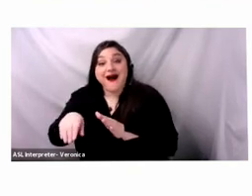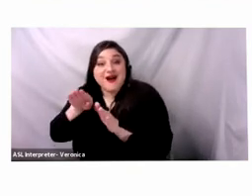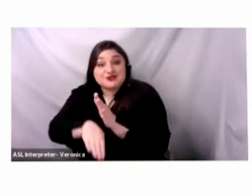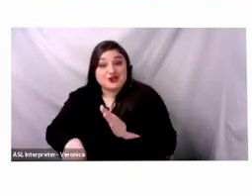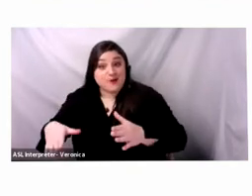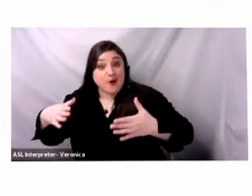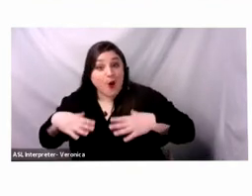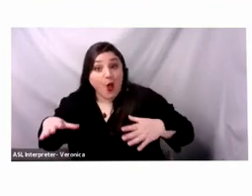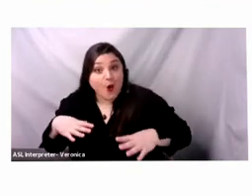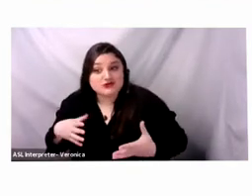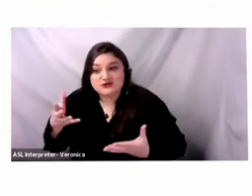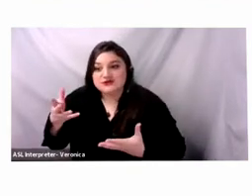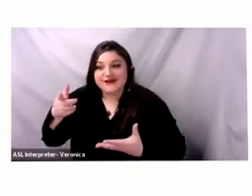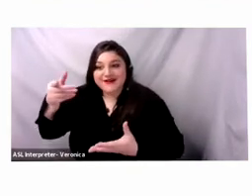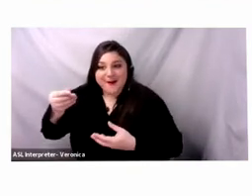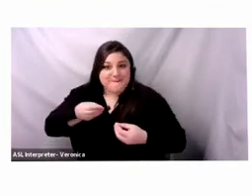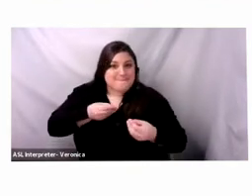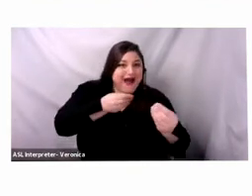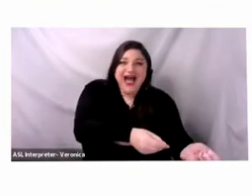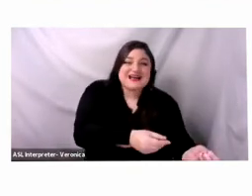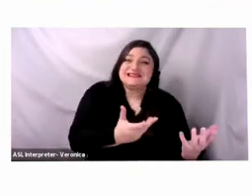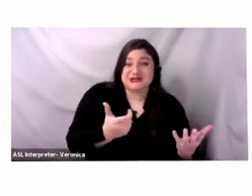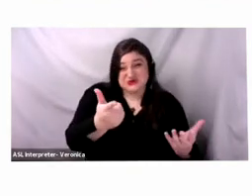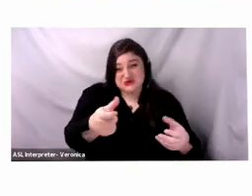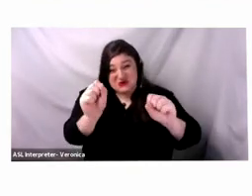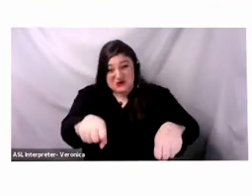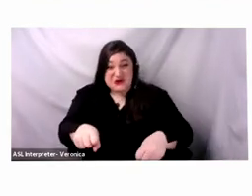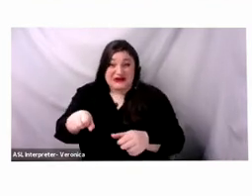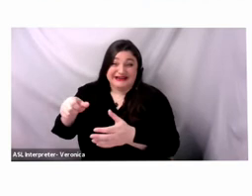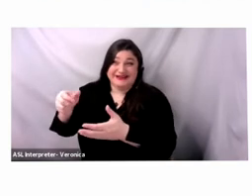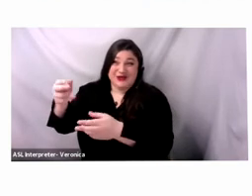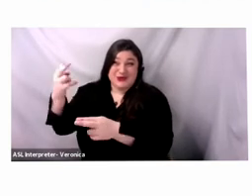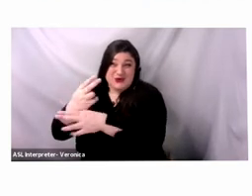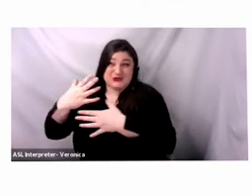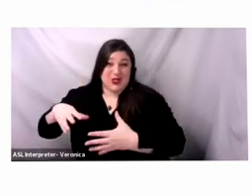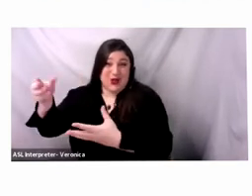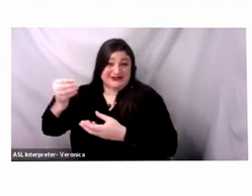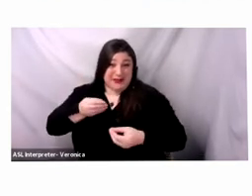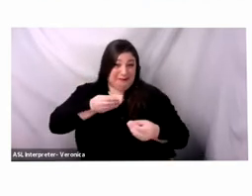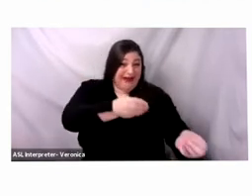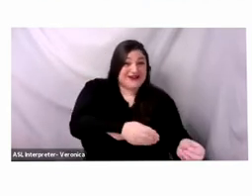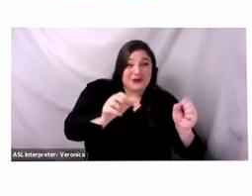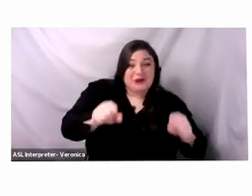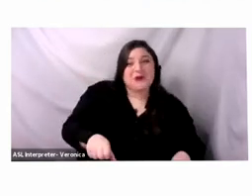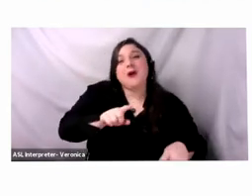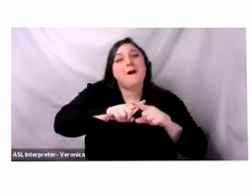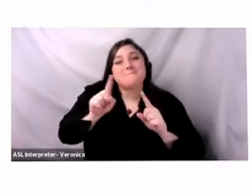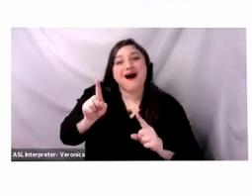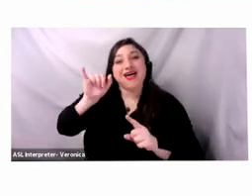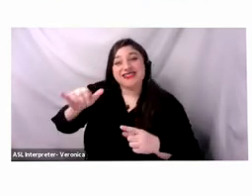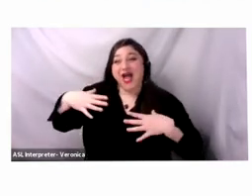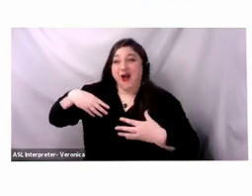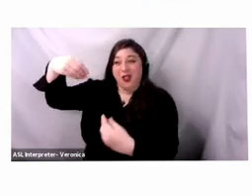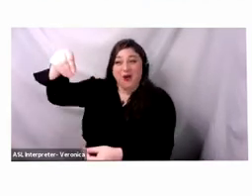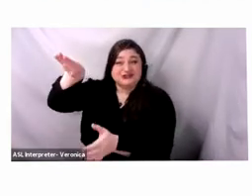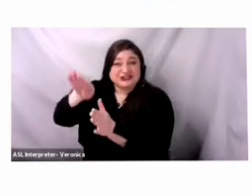not made by a tailor that everybody knows and respects and loves. You know, that practice